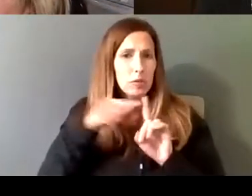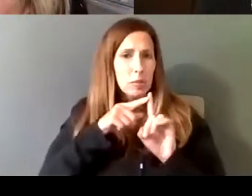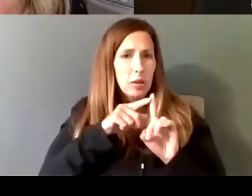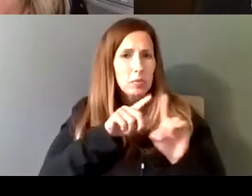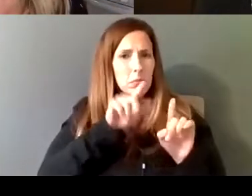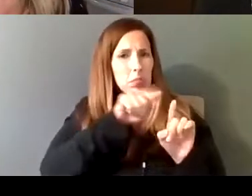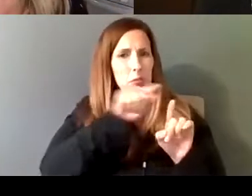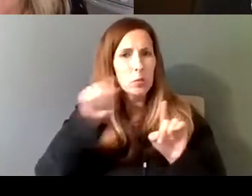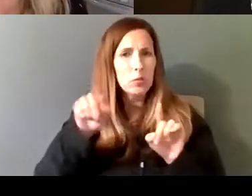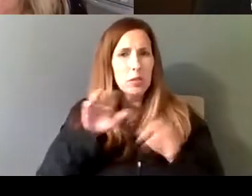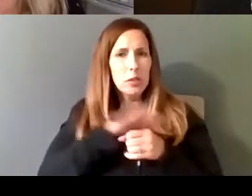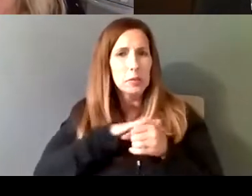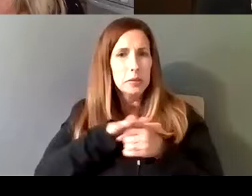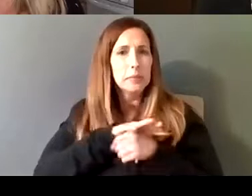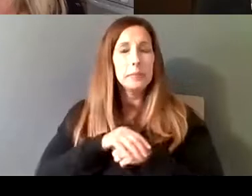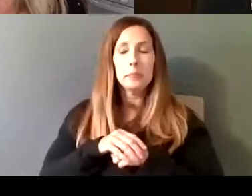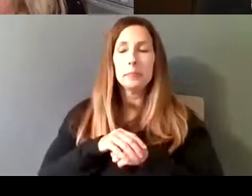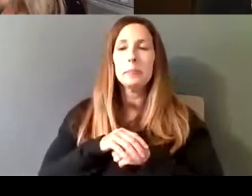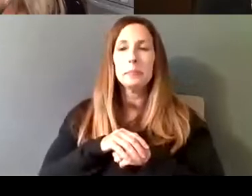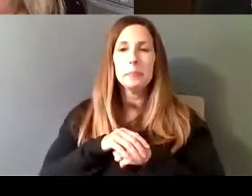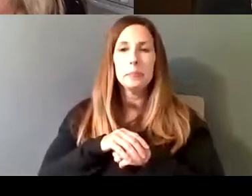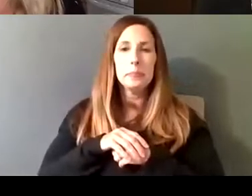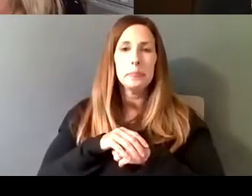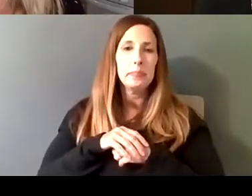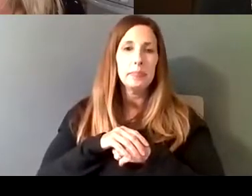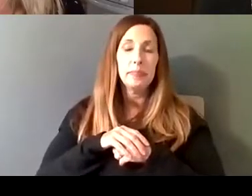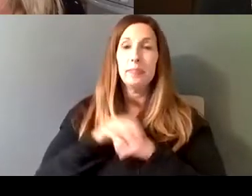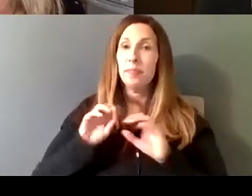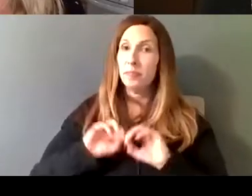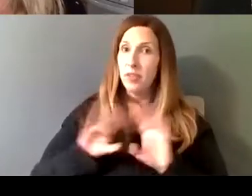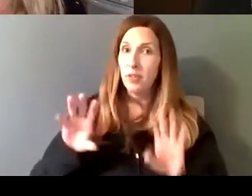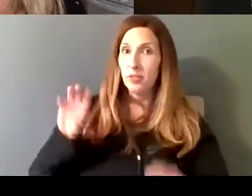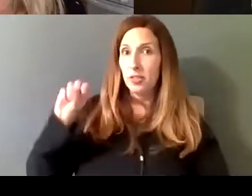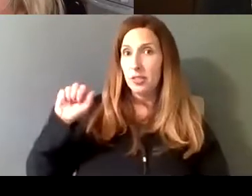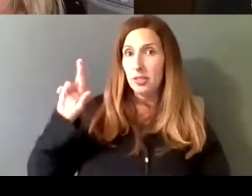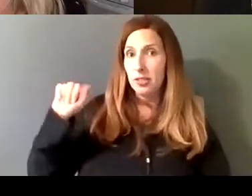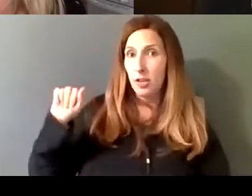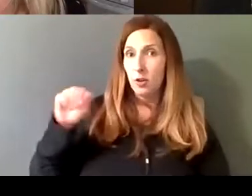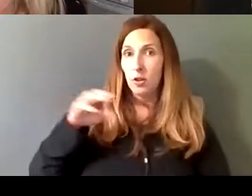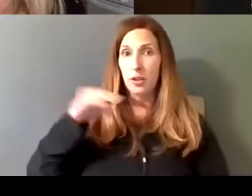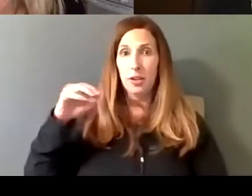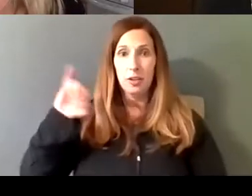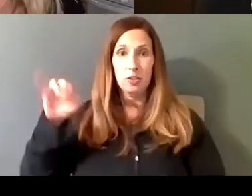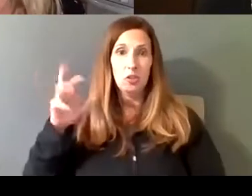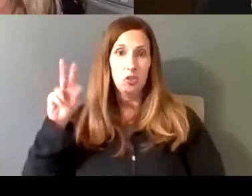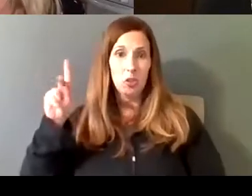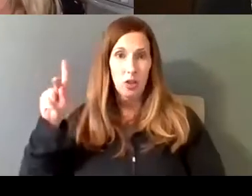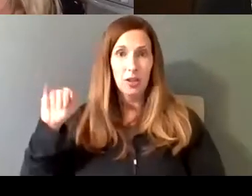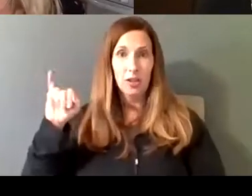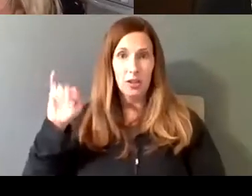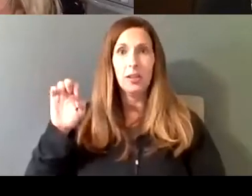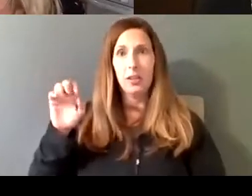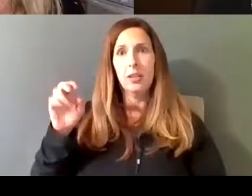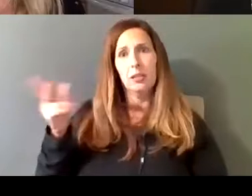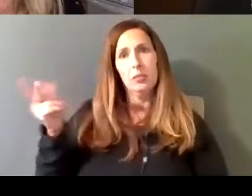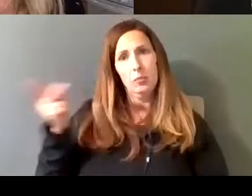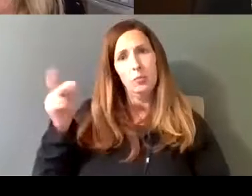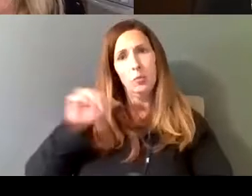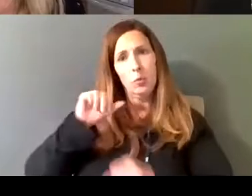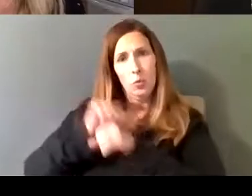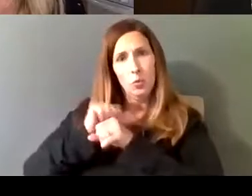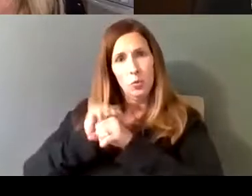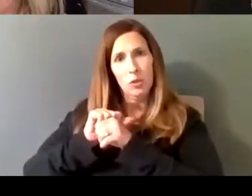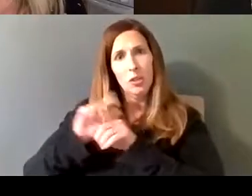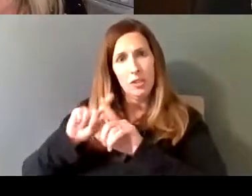areas. Now, obviously, Sarah and Jackie both work in organizations that very, very specifically and